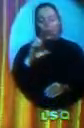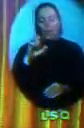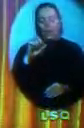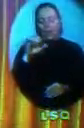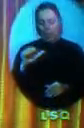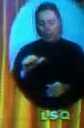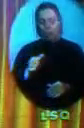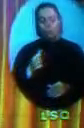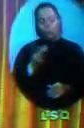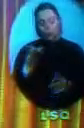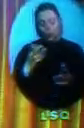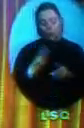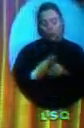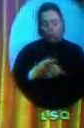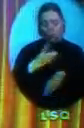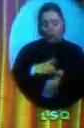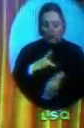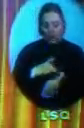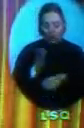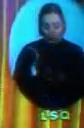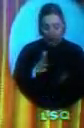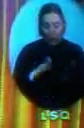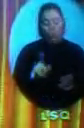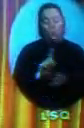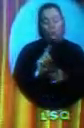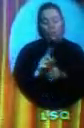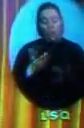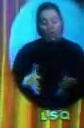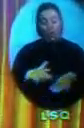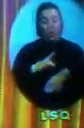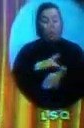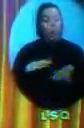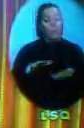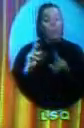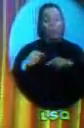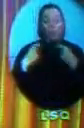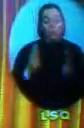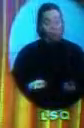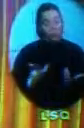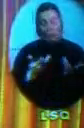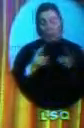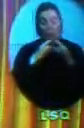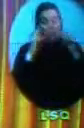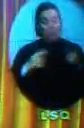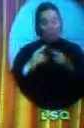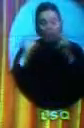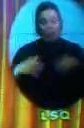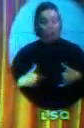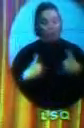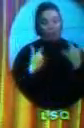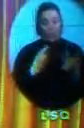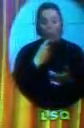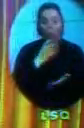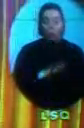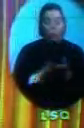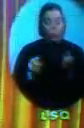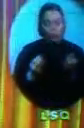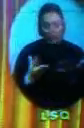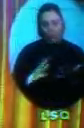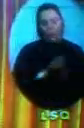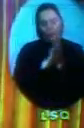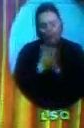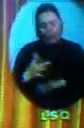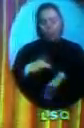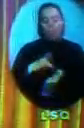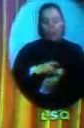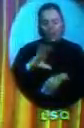after the earthquake, up to 1 million people still live in tents and lack clean water, the source of the cholera outbreak. Why is this